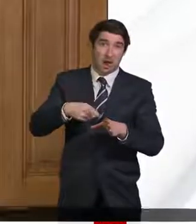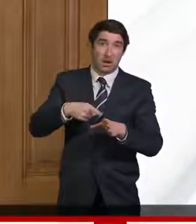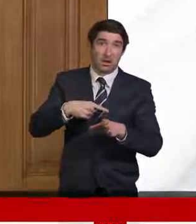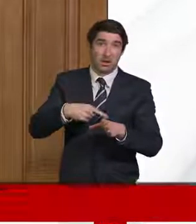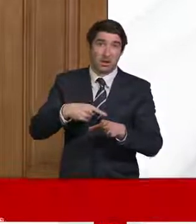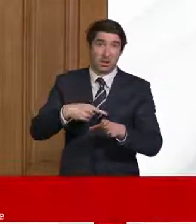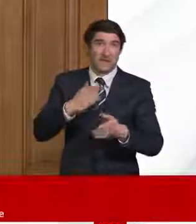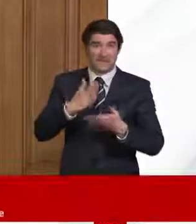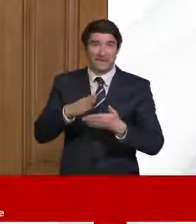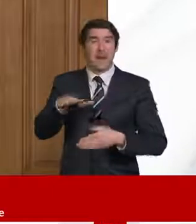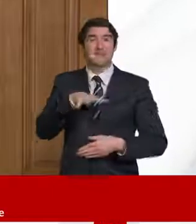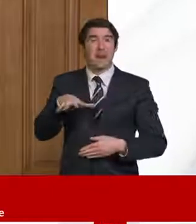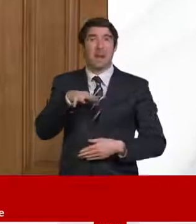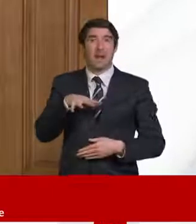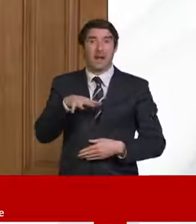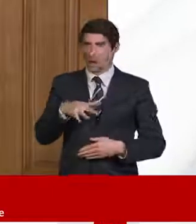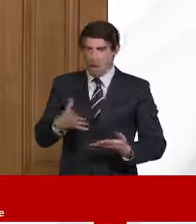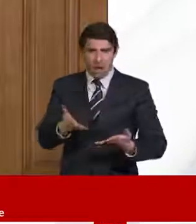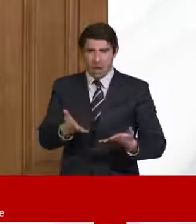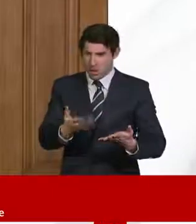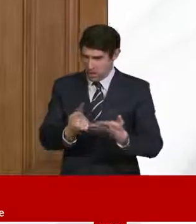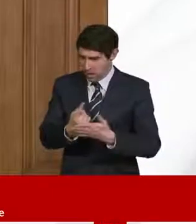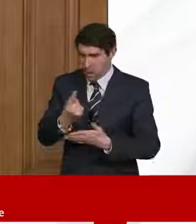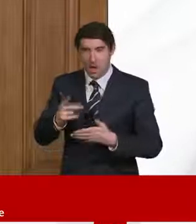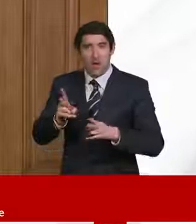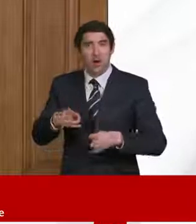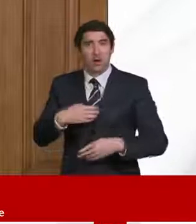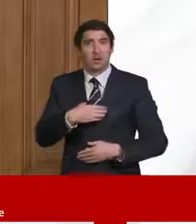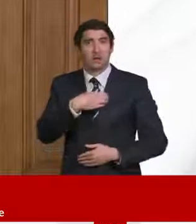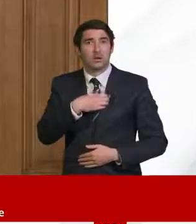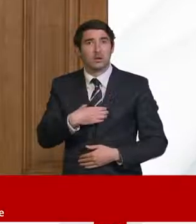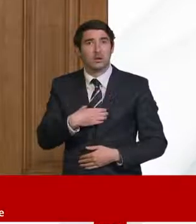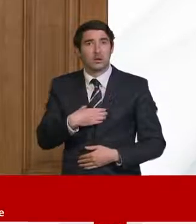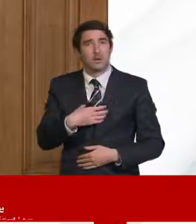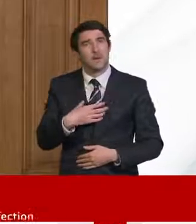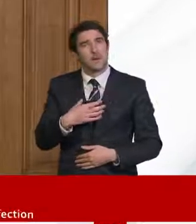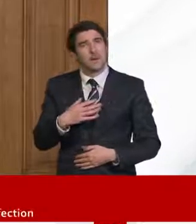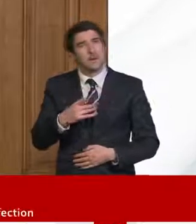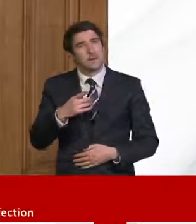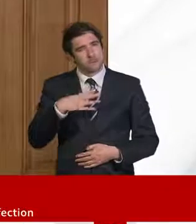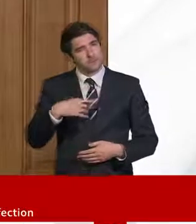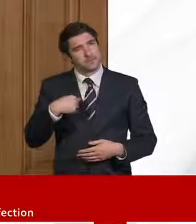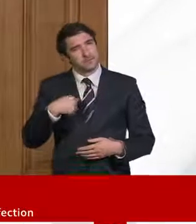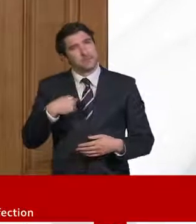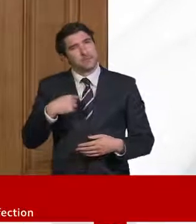been clear that although what we know about this disease is